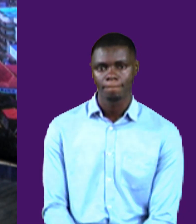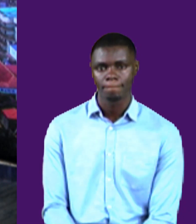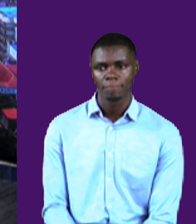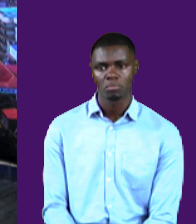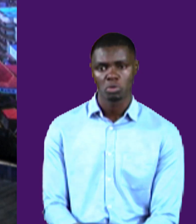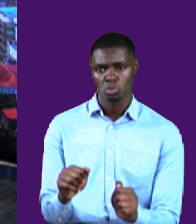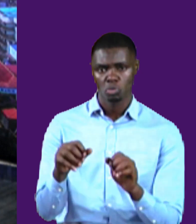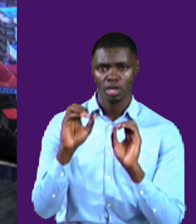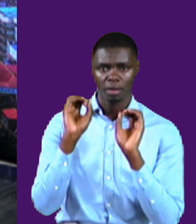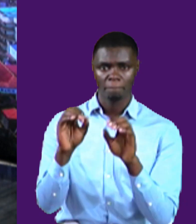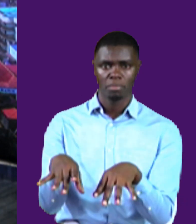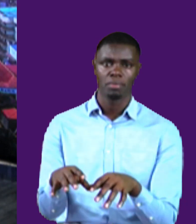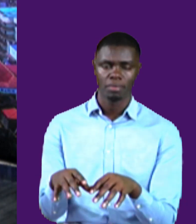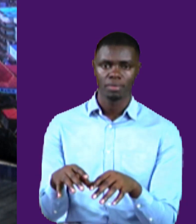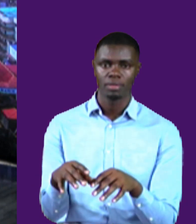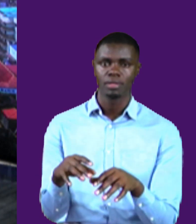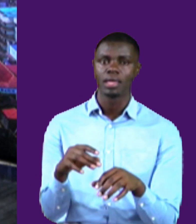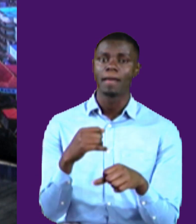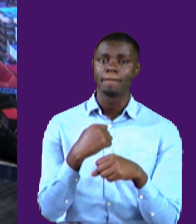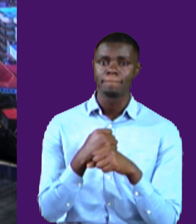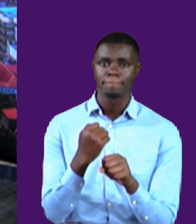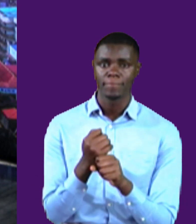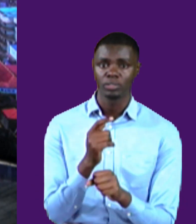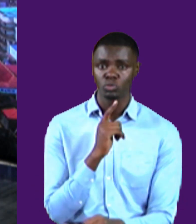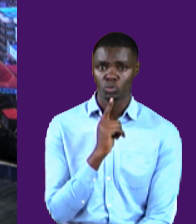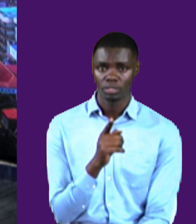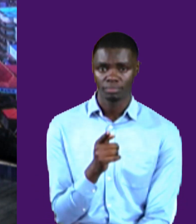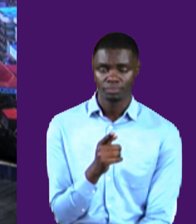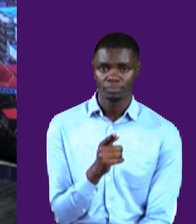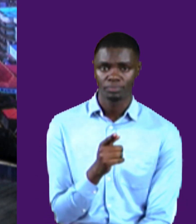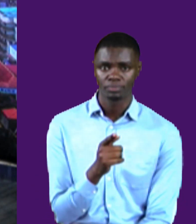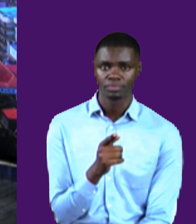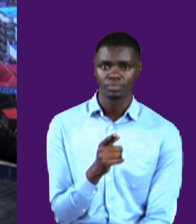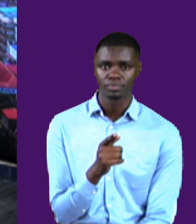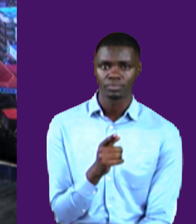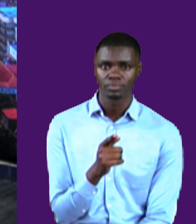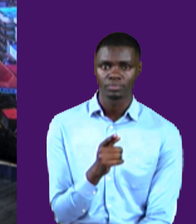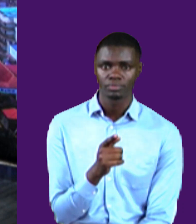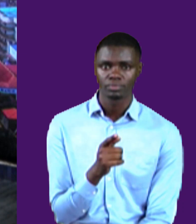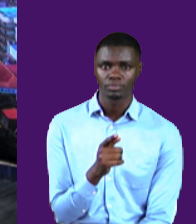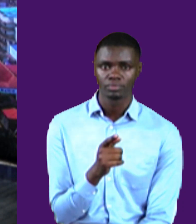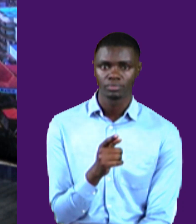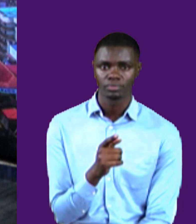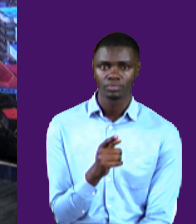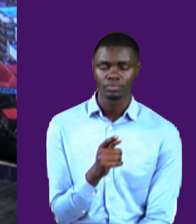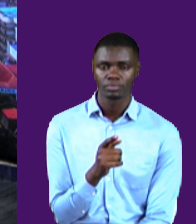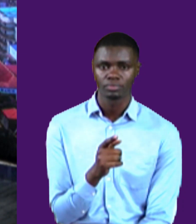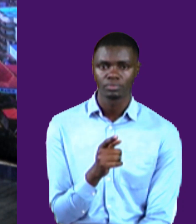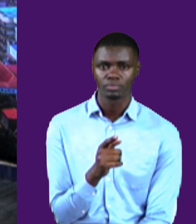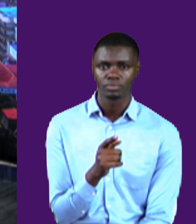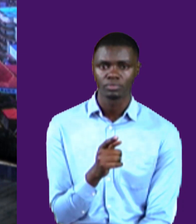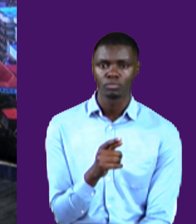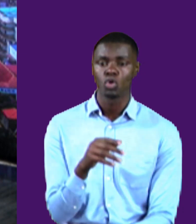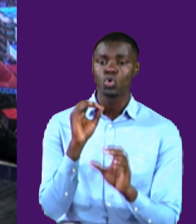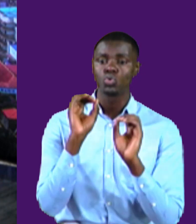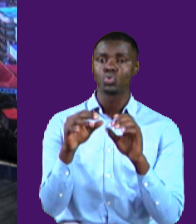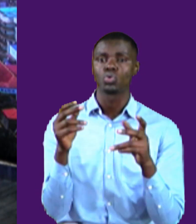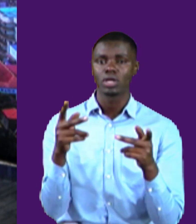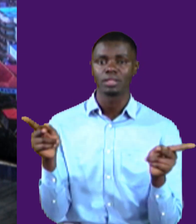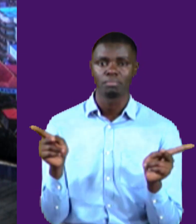away, but you make sure you throw in places